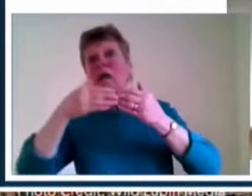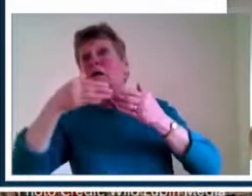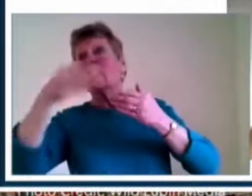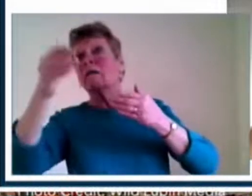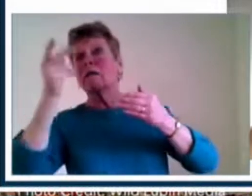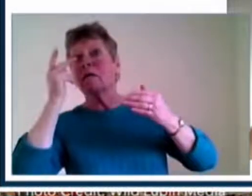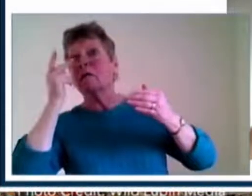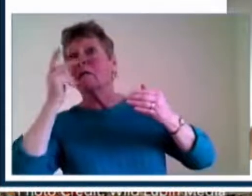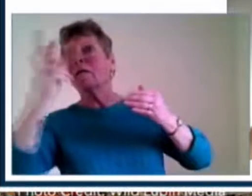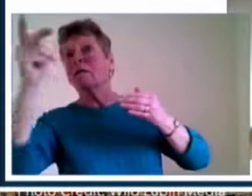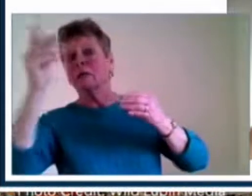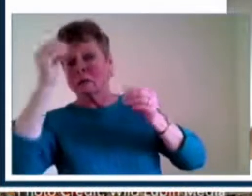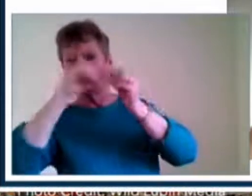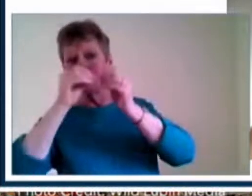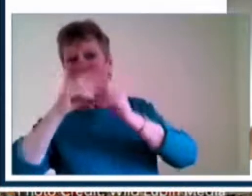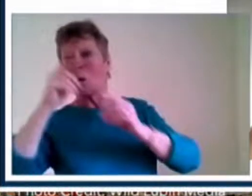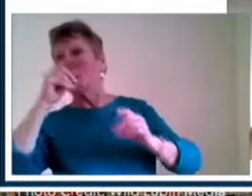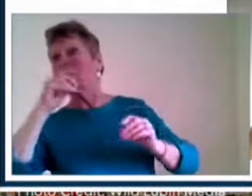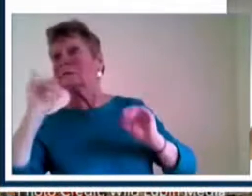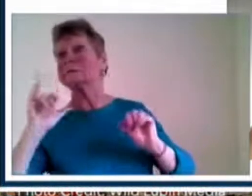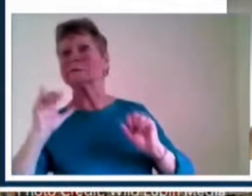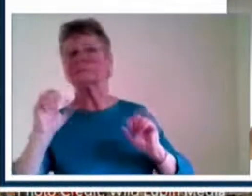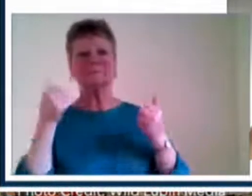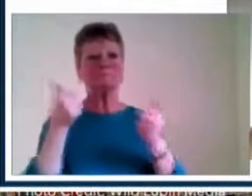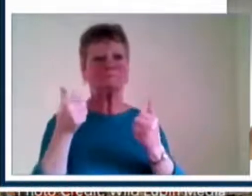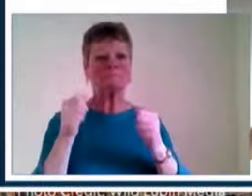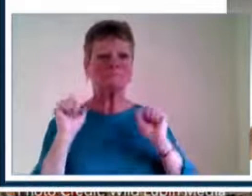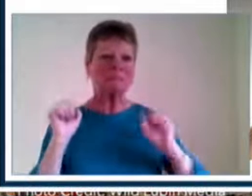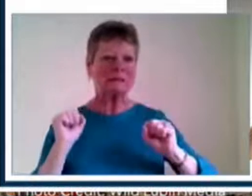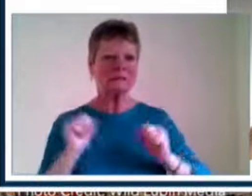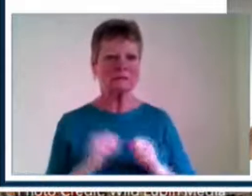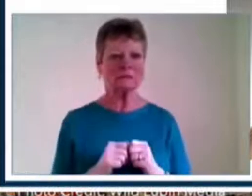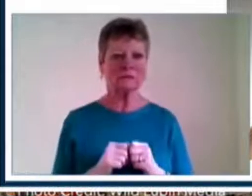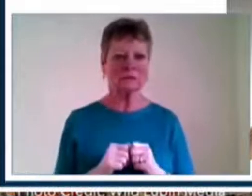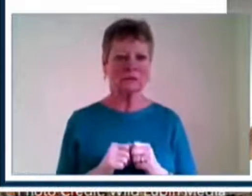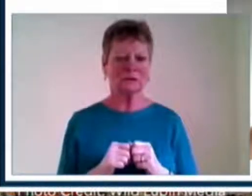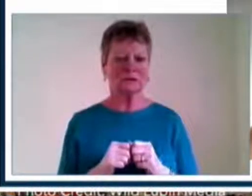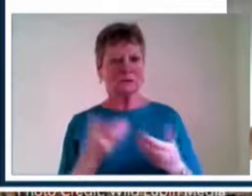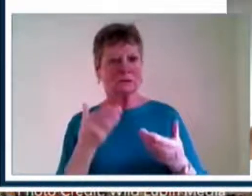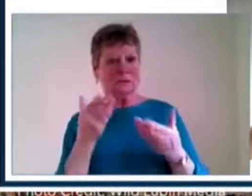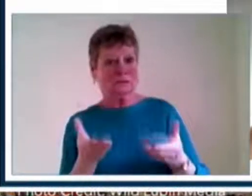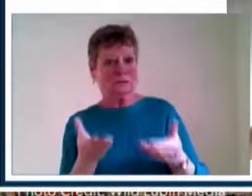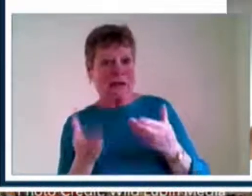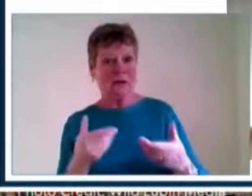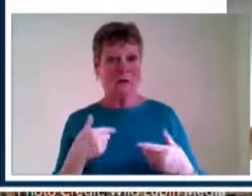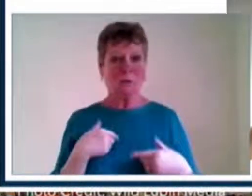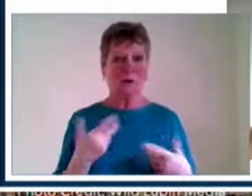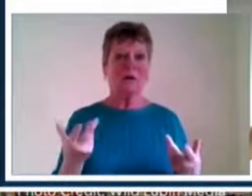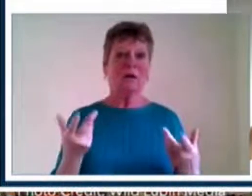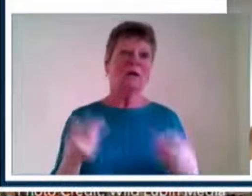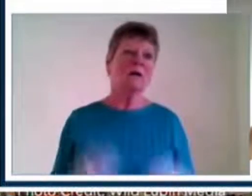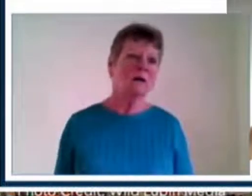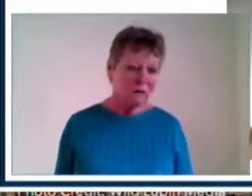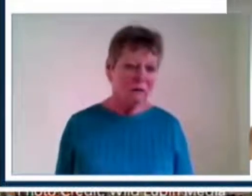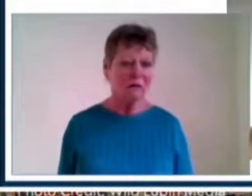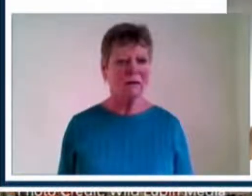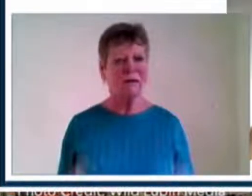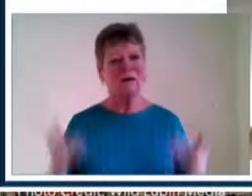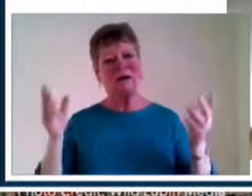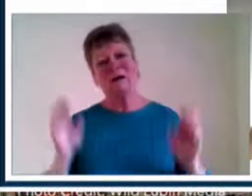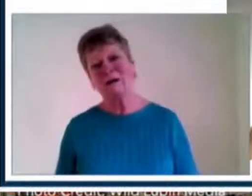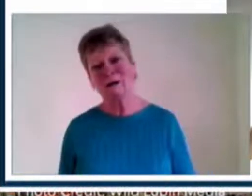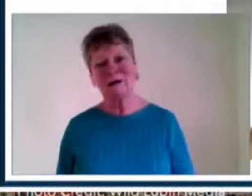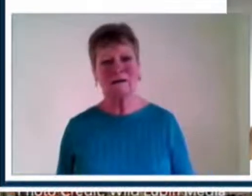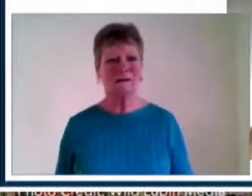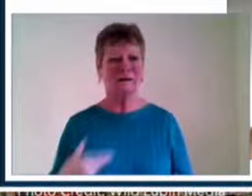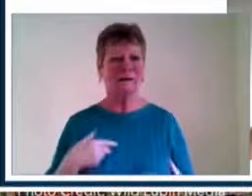through winter and closer to spring. It can be easy in times like this to lose hope. We all want to return